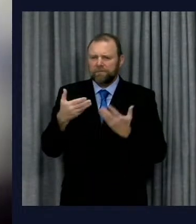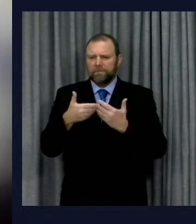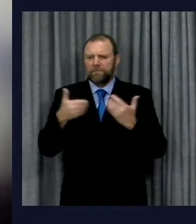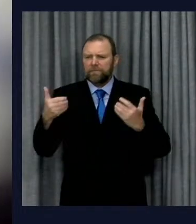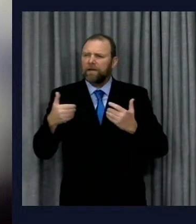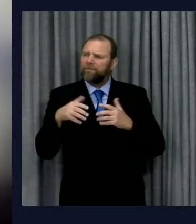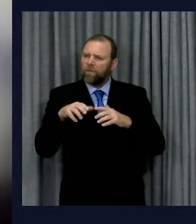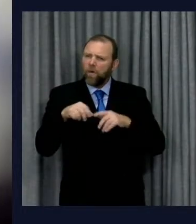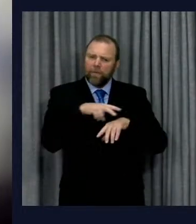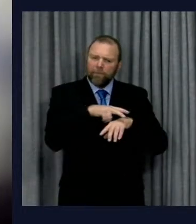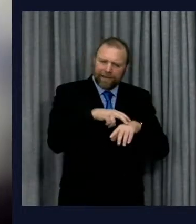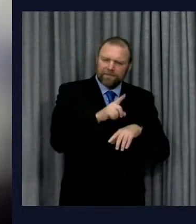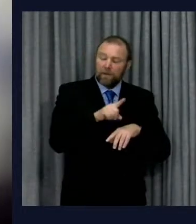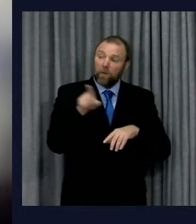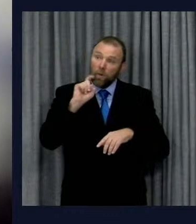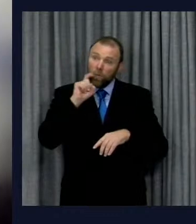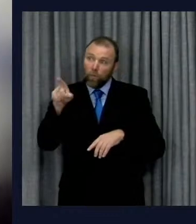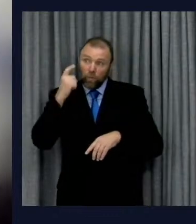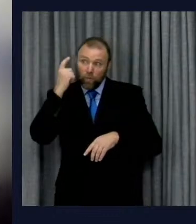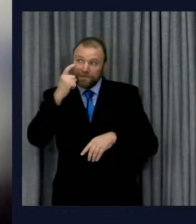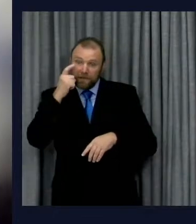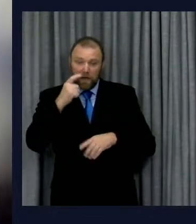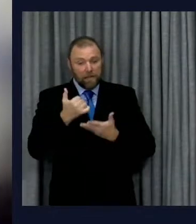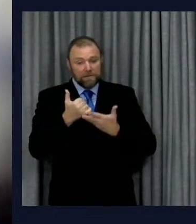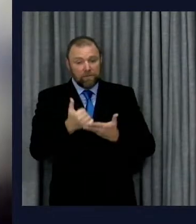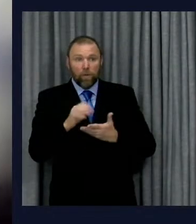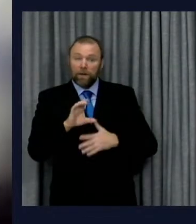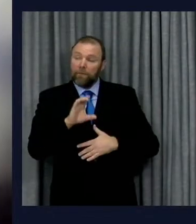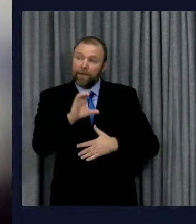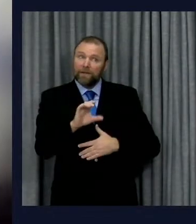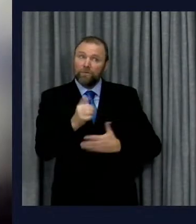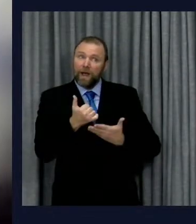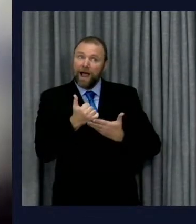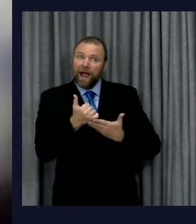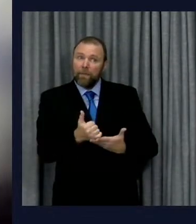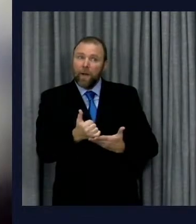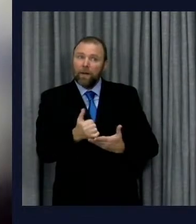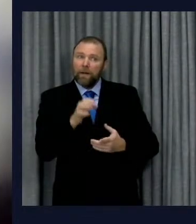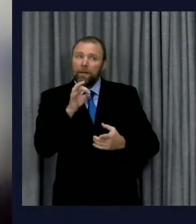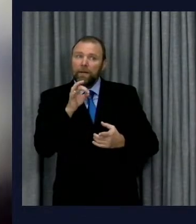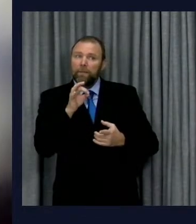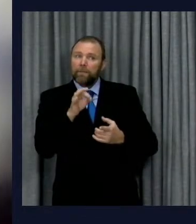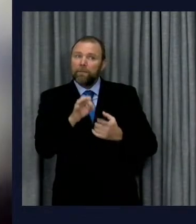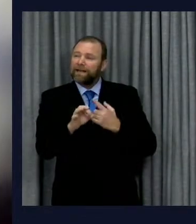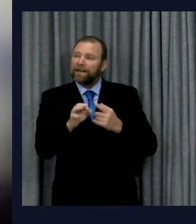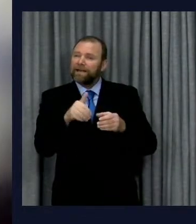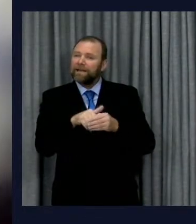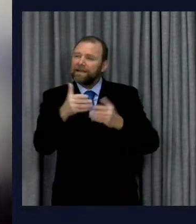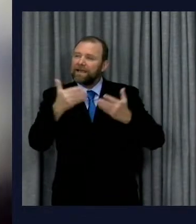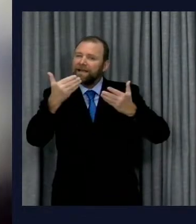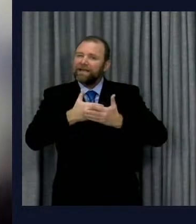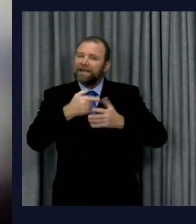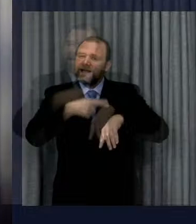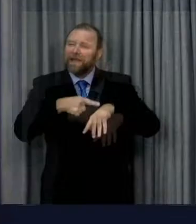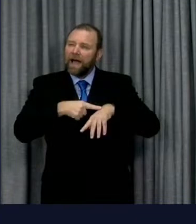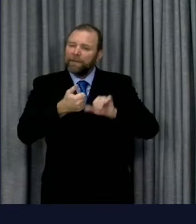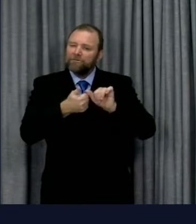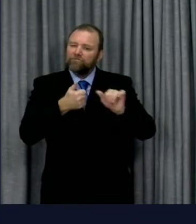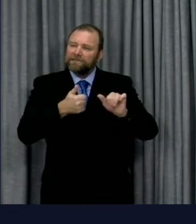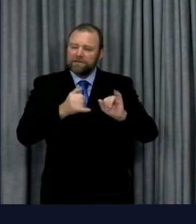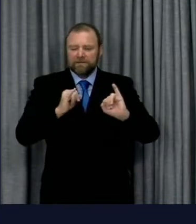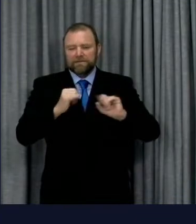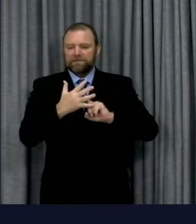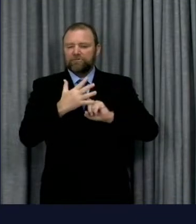a support package to kind of help out, and especially considering the nighttime industry has been under a lot of strain recently?